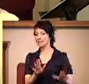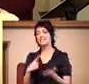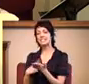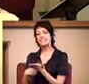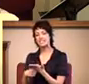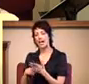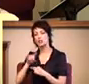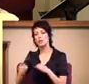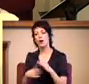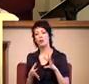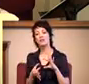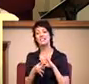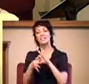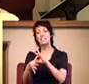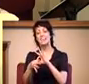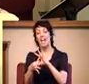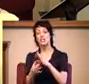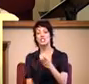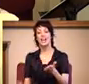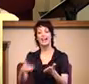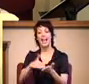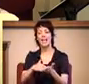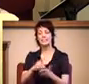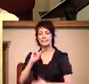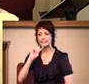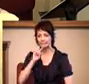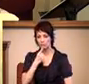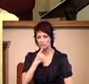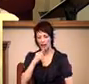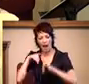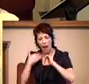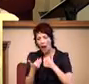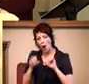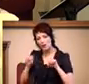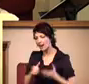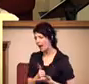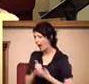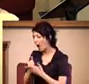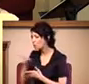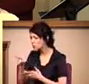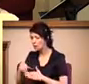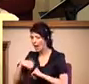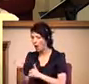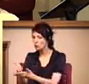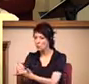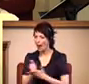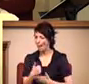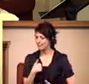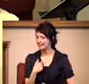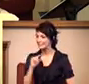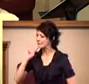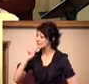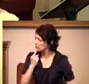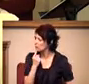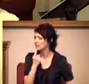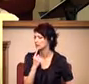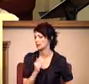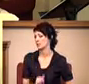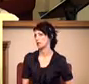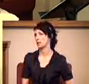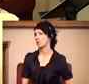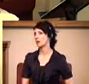Of taking the discussion of how can I help you and how can you help me seriously. You